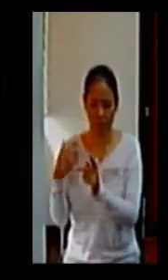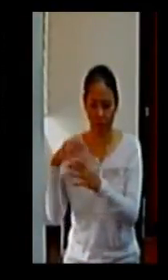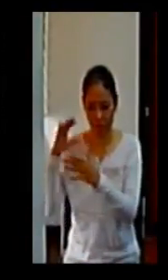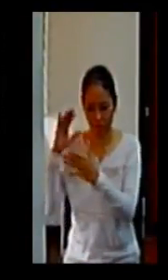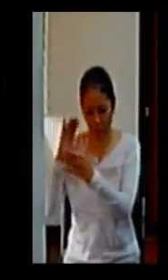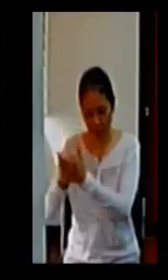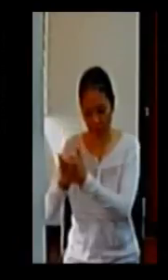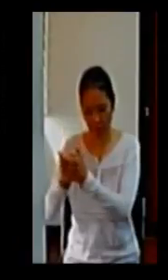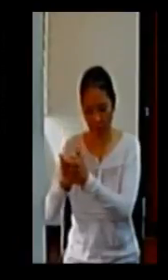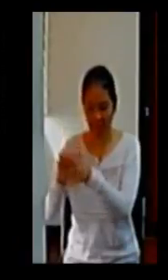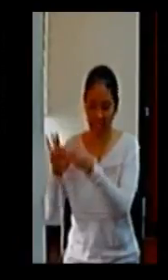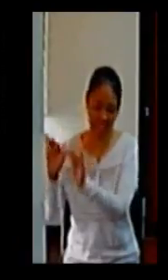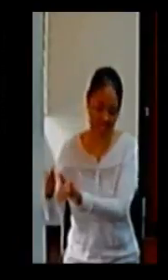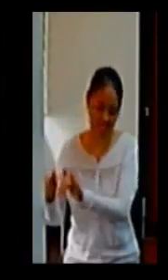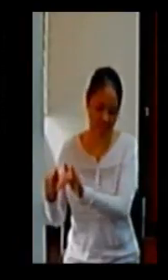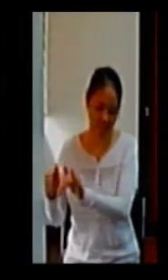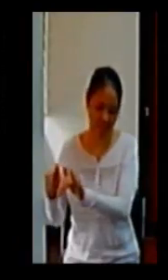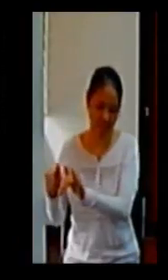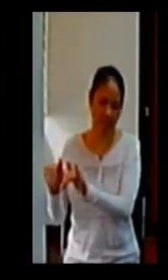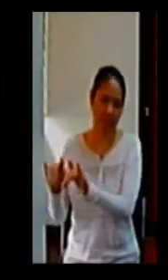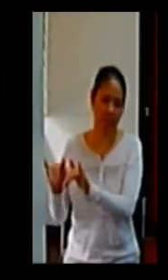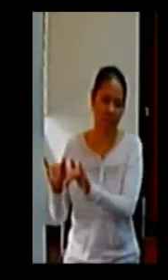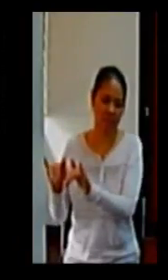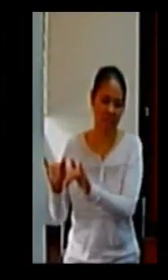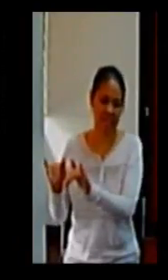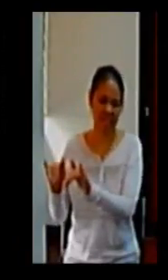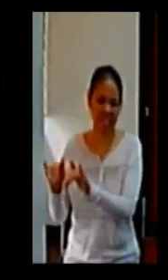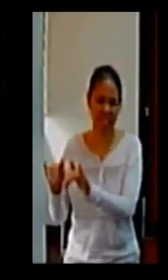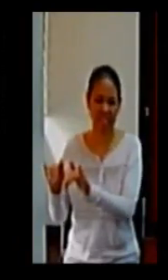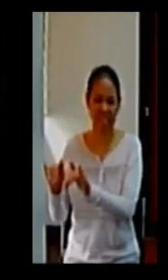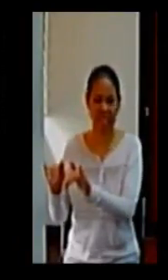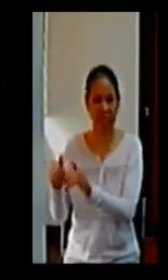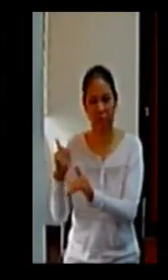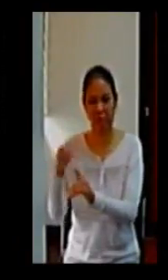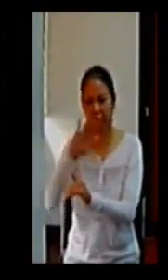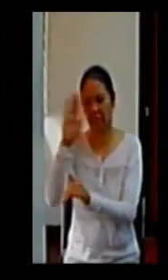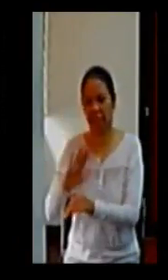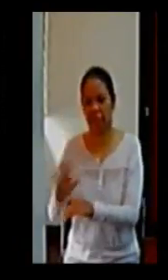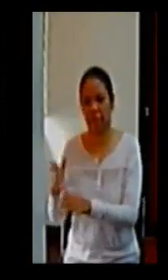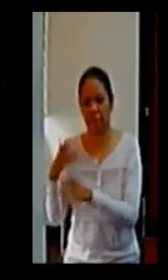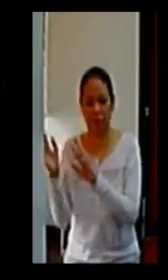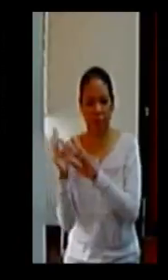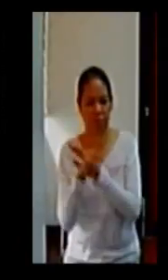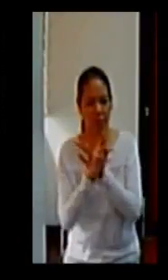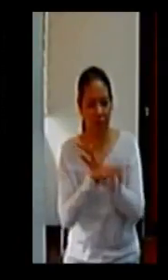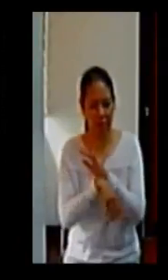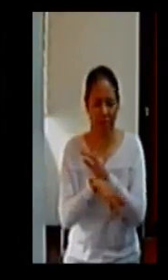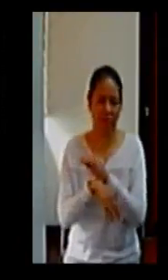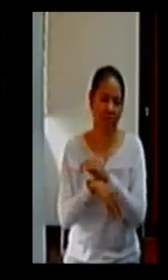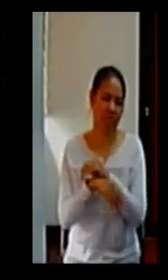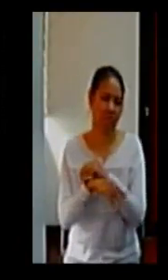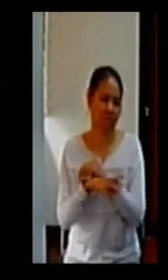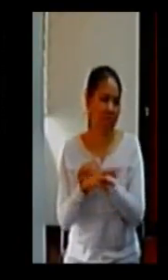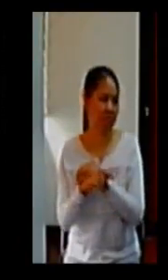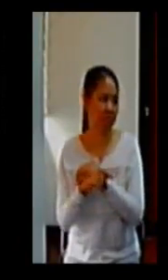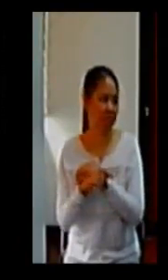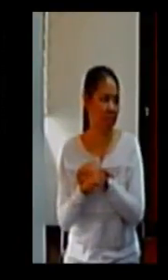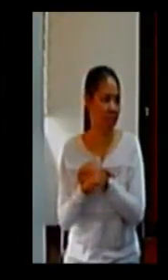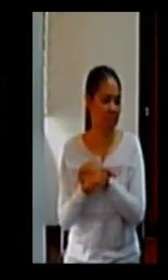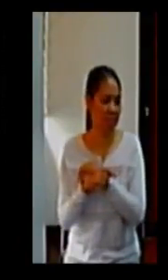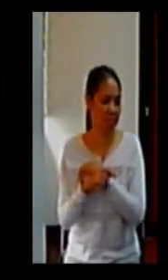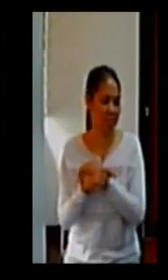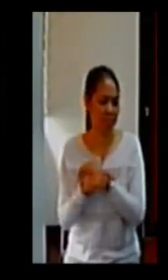there. The problem is they rarely come back. Yung iba pa, hindi na umuwi. So nagiging abandoned na